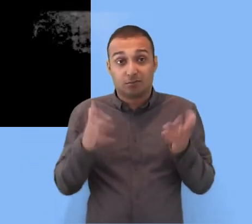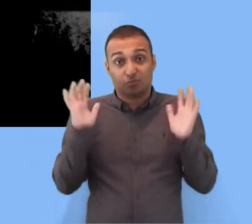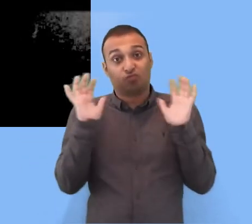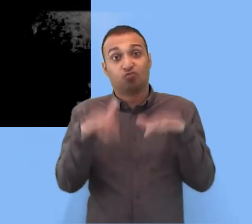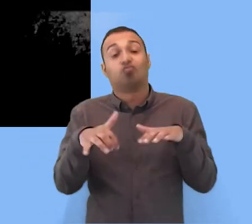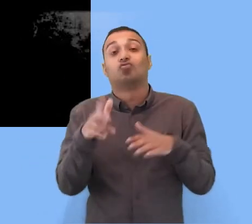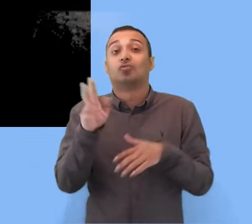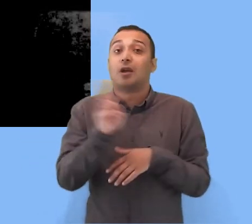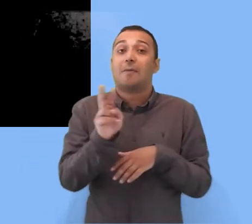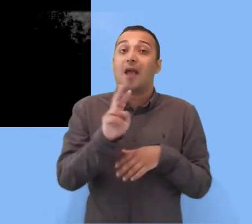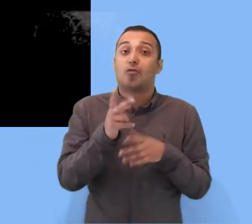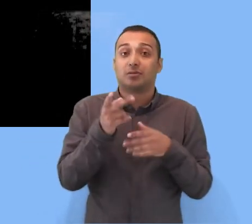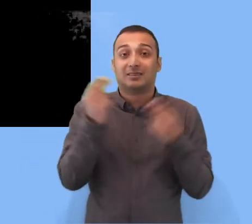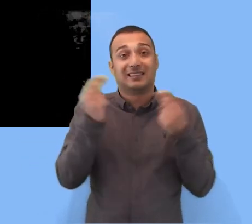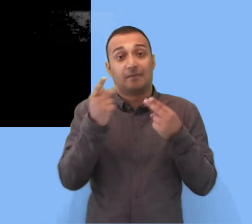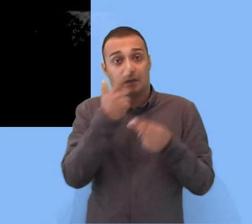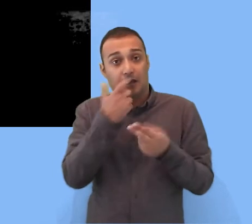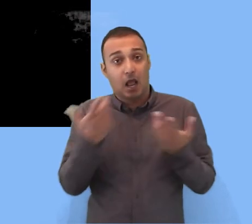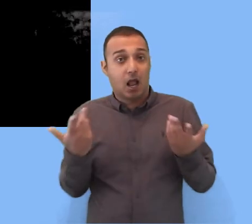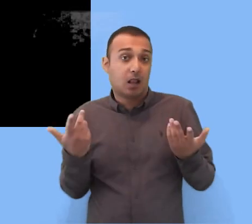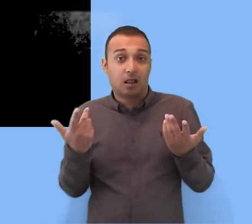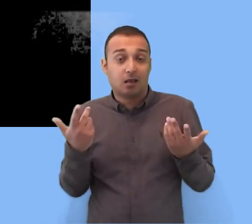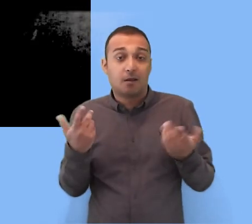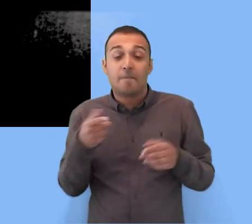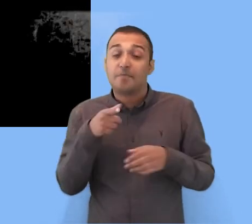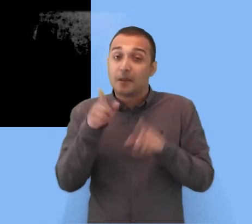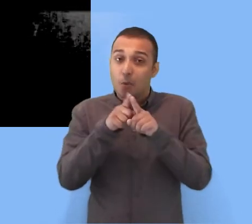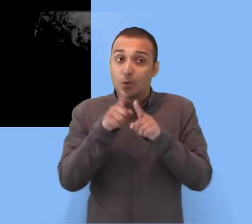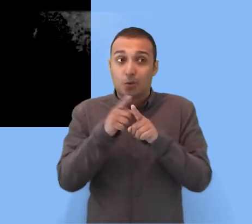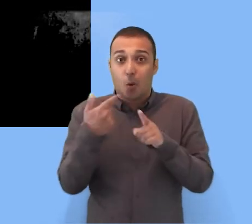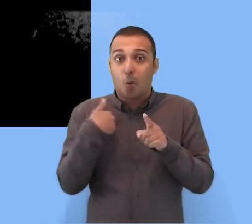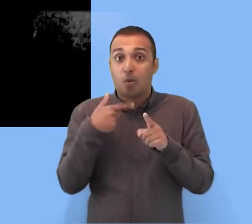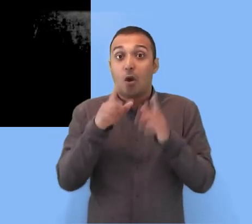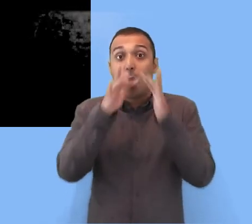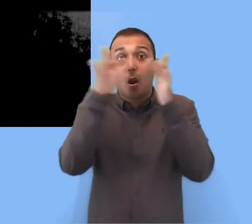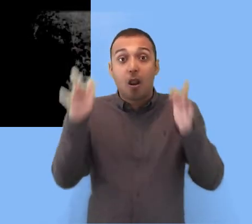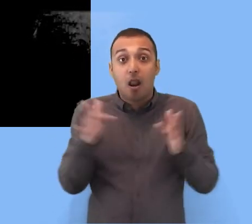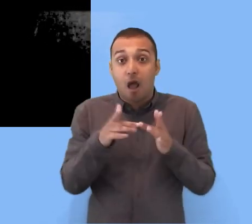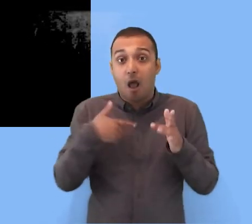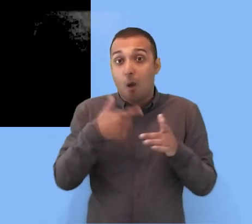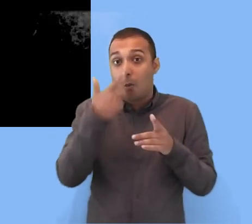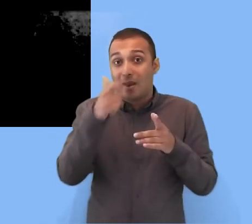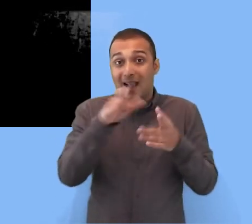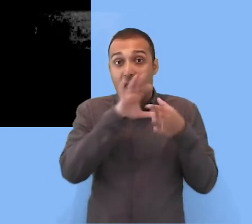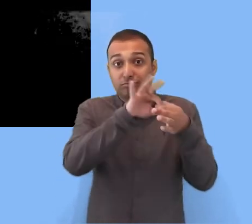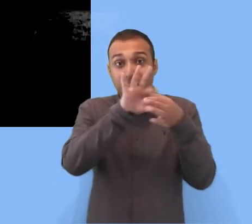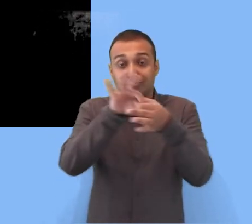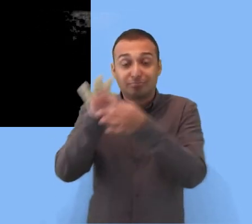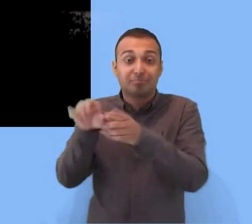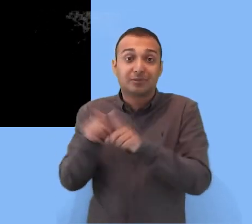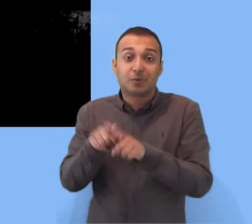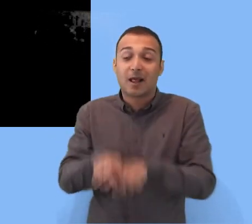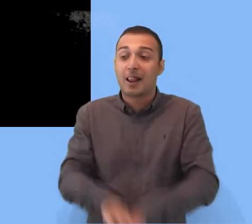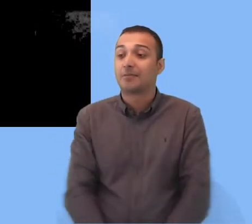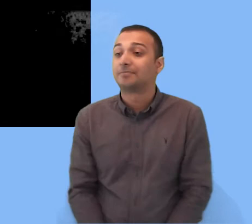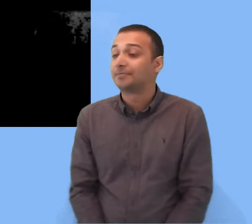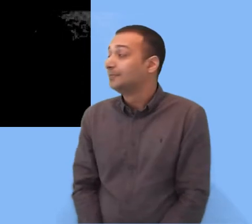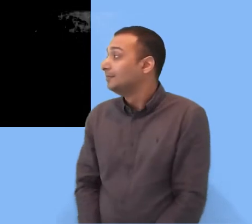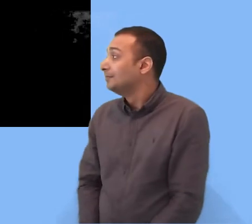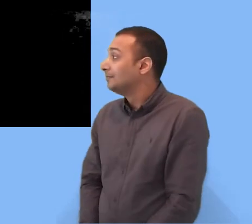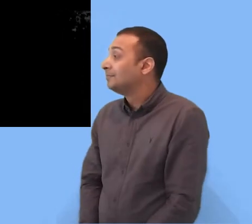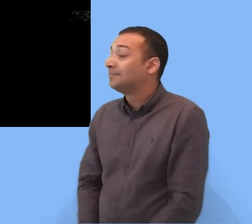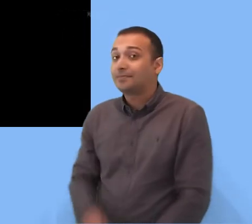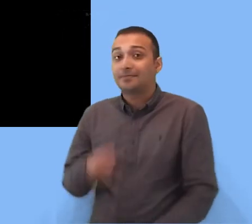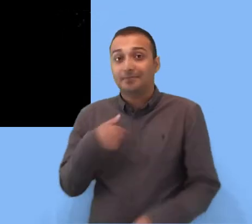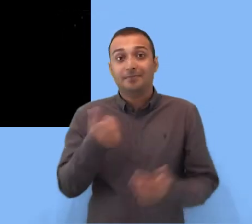learned about connecting with people online. Sure. We are supposedly out of time, but I feel bad not answering this